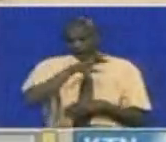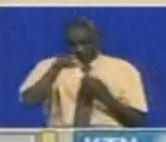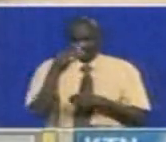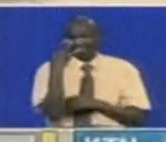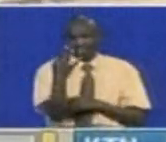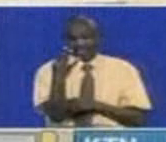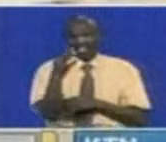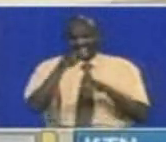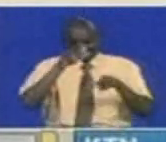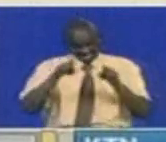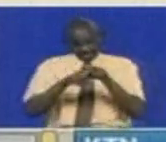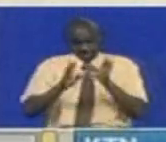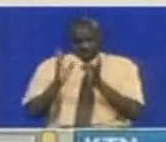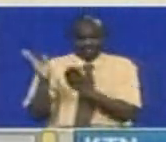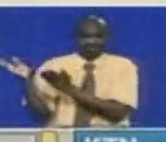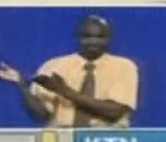along this same road.